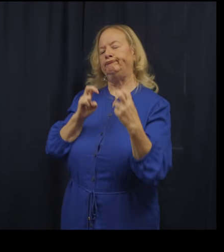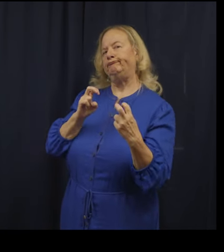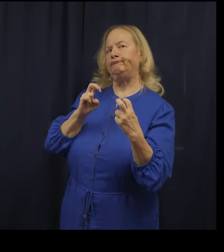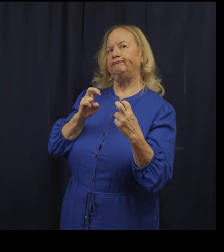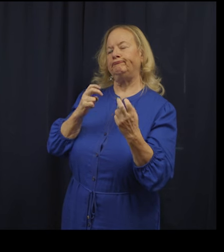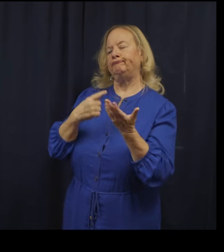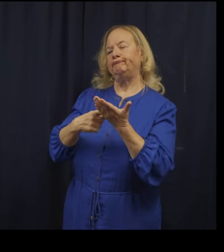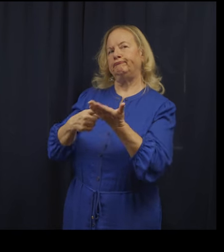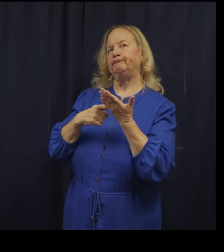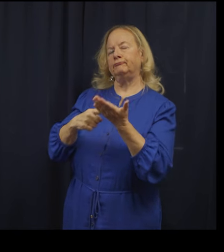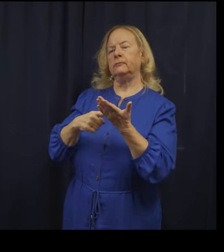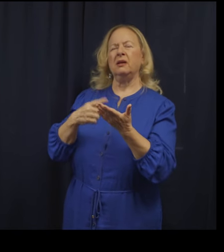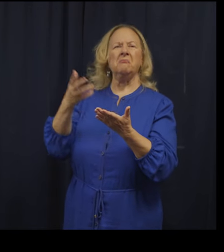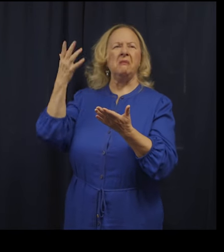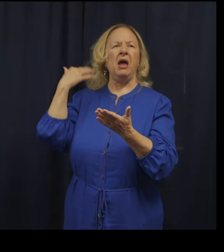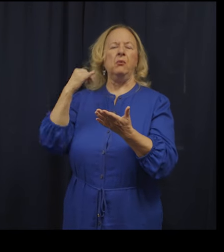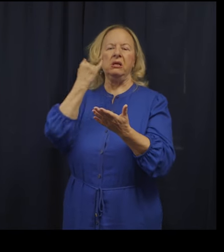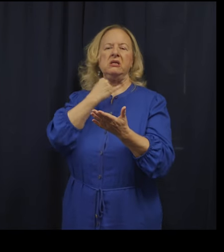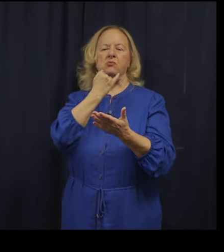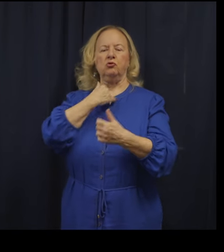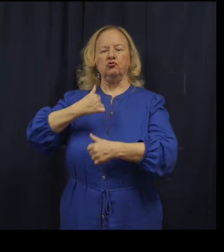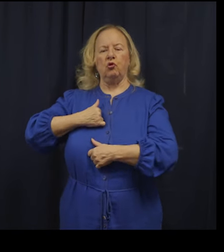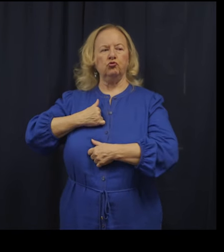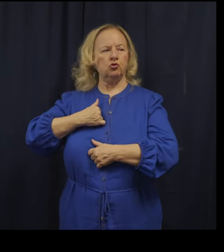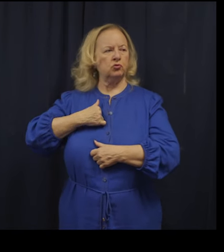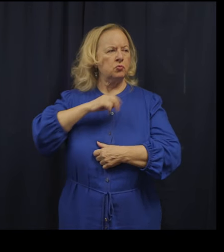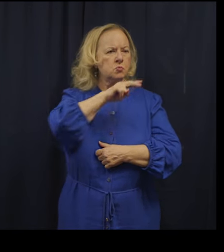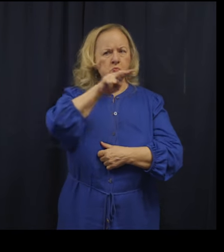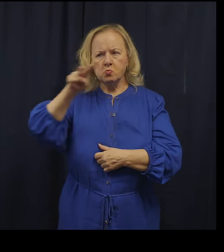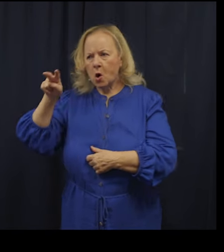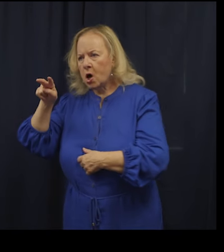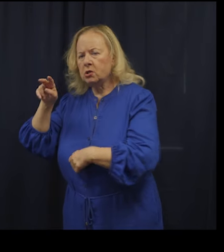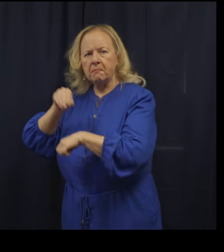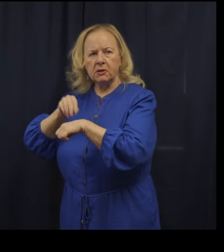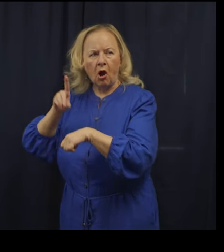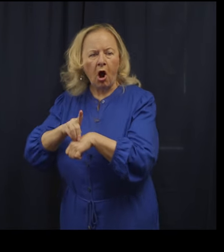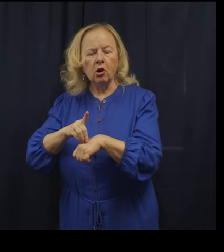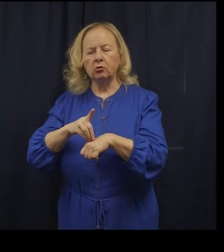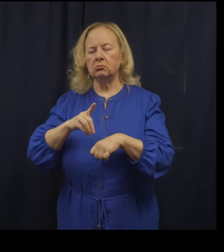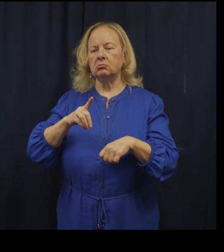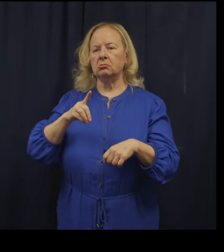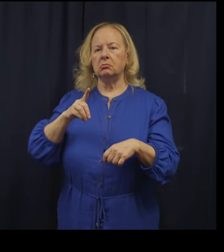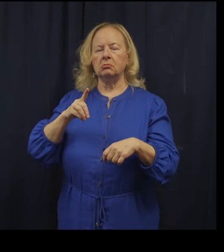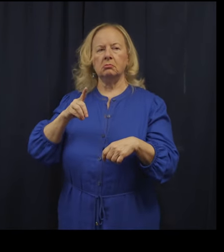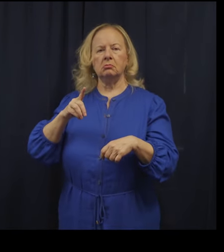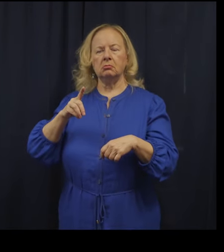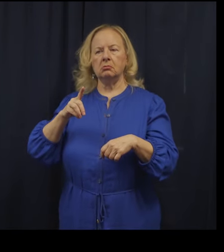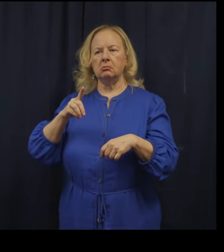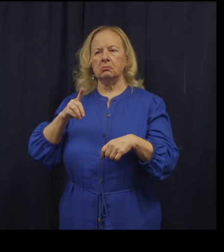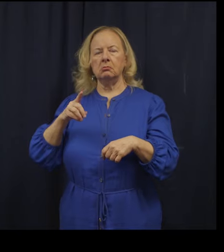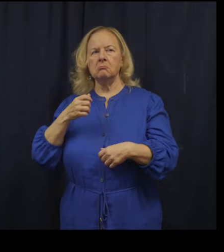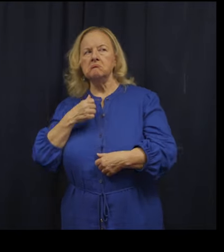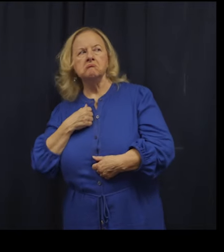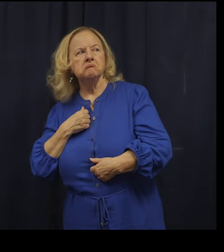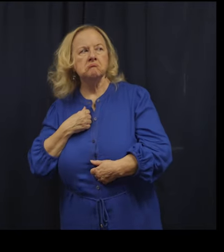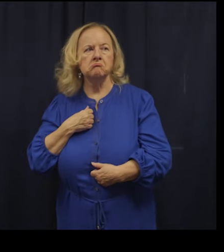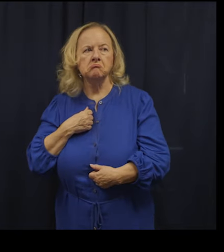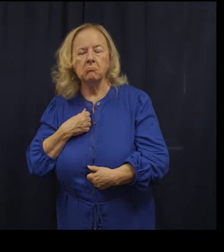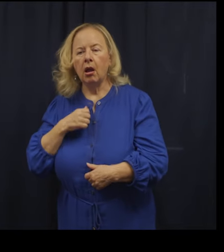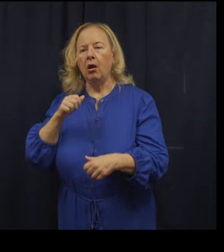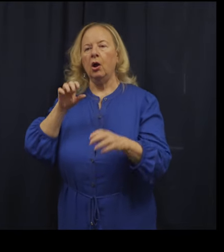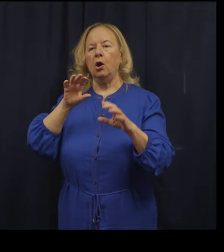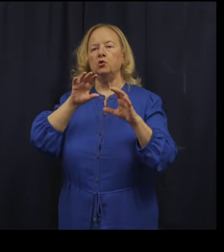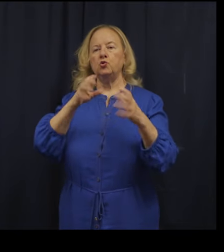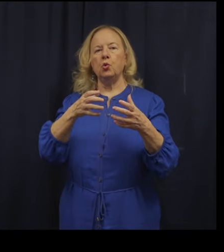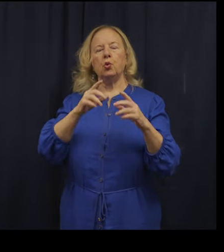was back when they had Israel soldiers guarding at McDonald's and everything, and he was sitting there with another Israeli, and our tour group